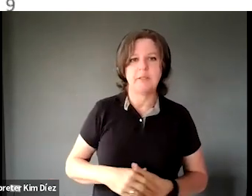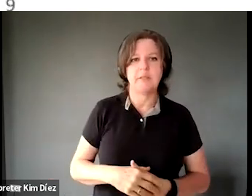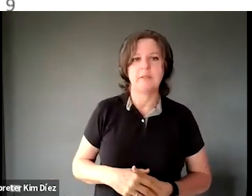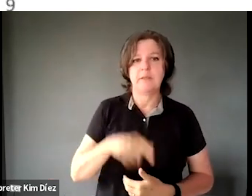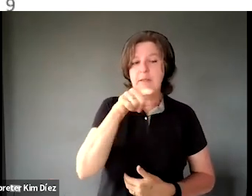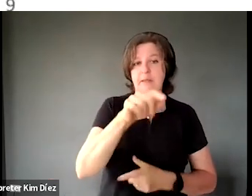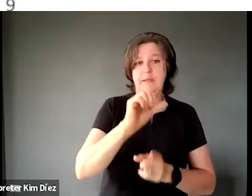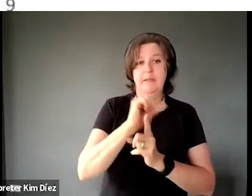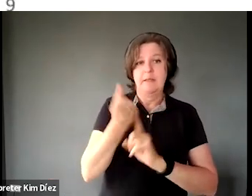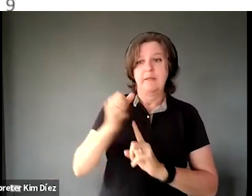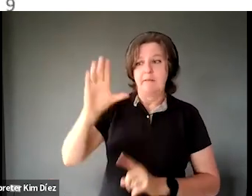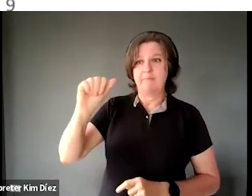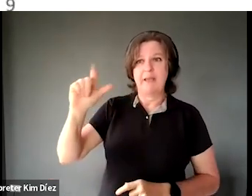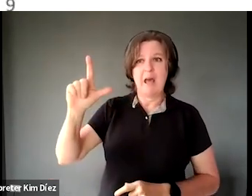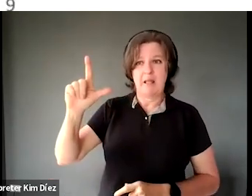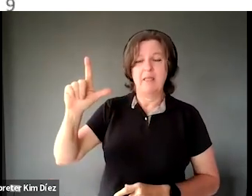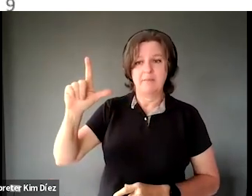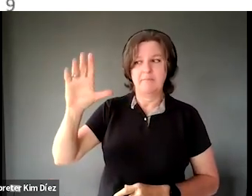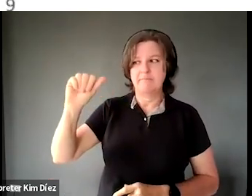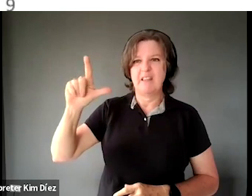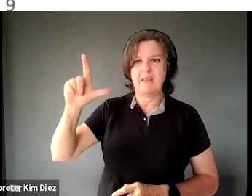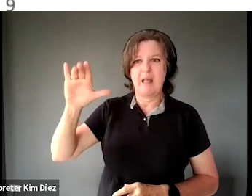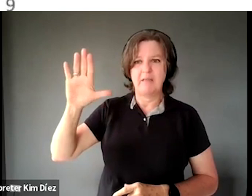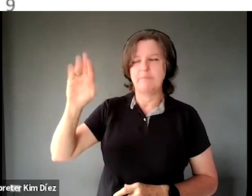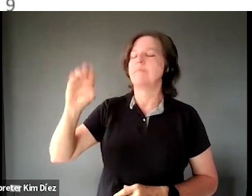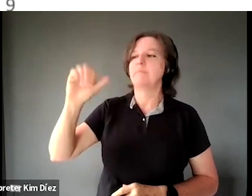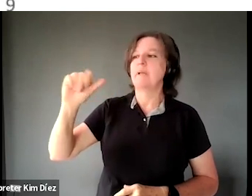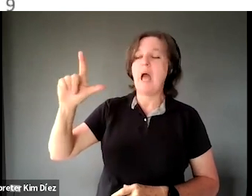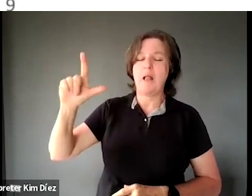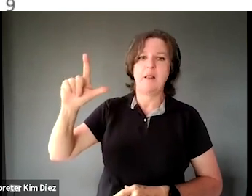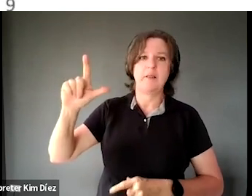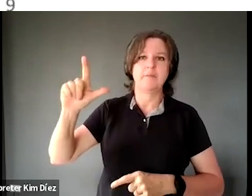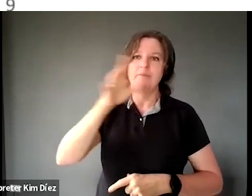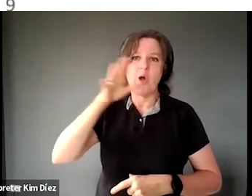depending on the application, in this case of lime,